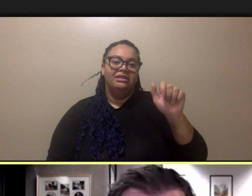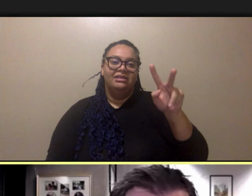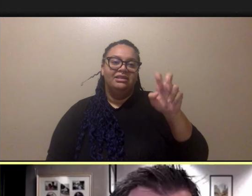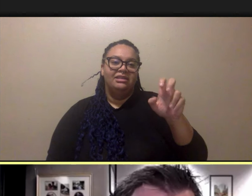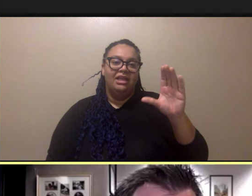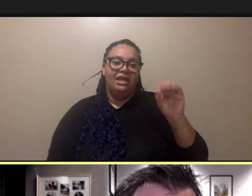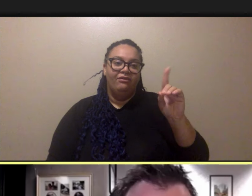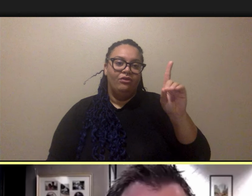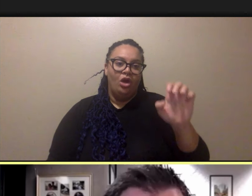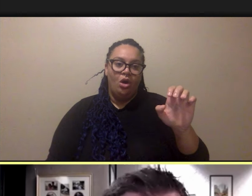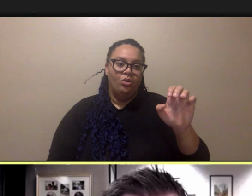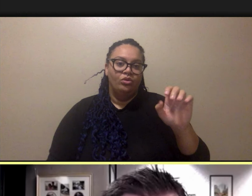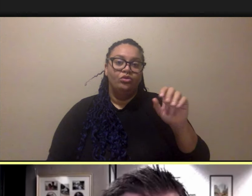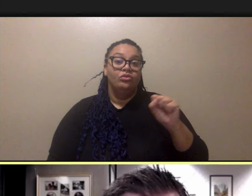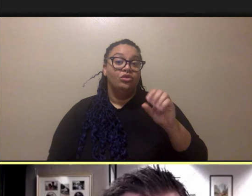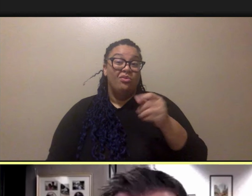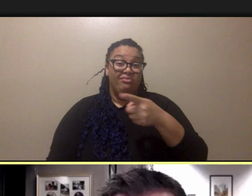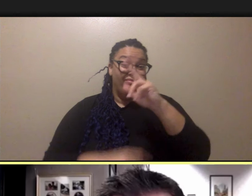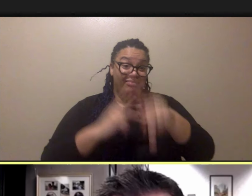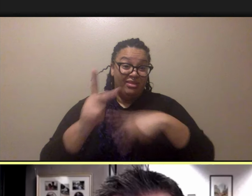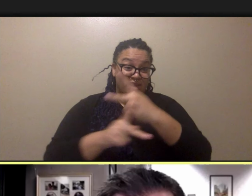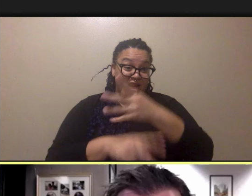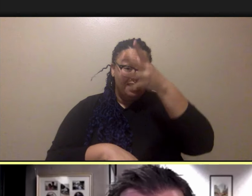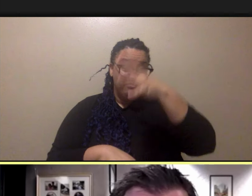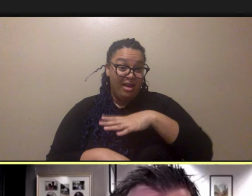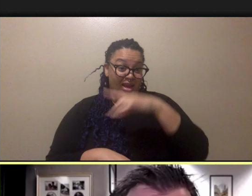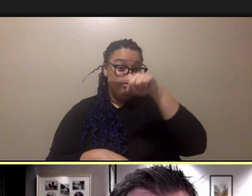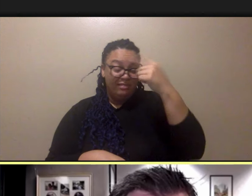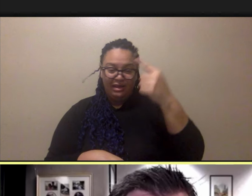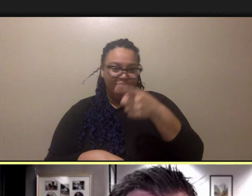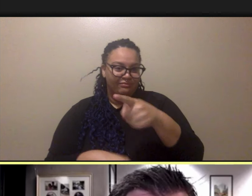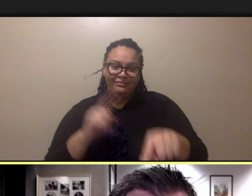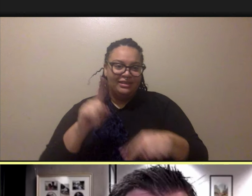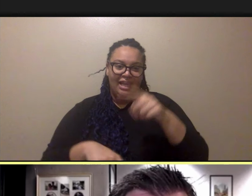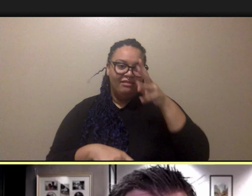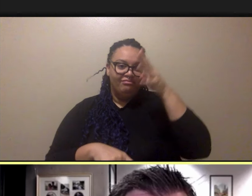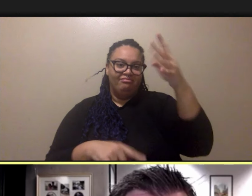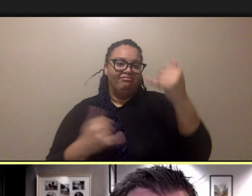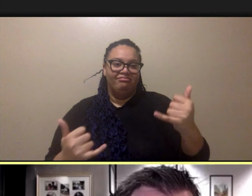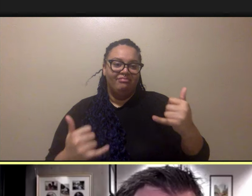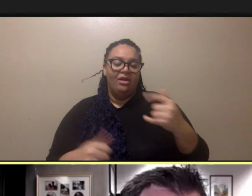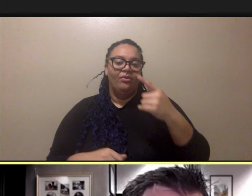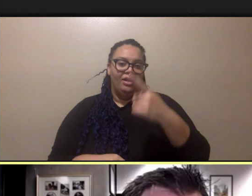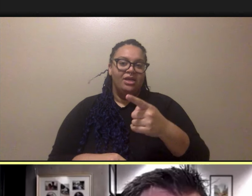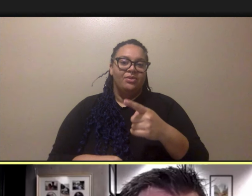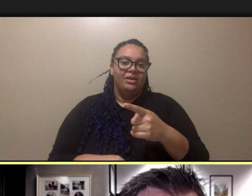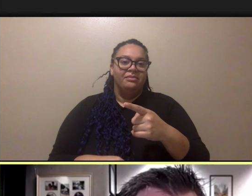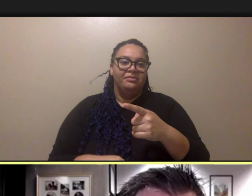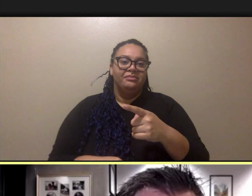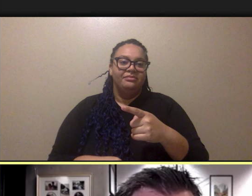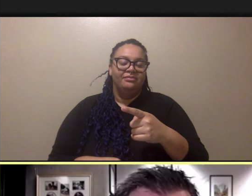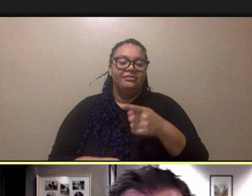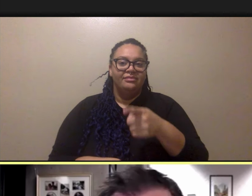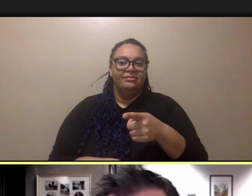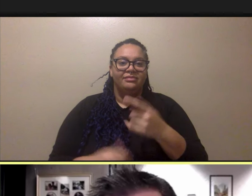Anthony Johnson wouldn't be able to exist anymore. A black servant would be classified as slave based on being black.